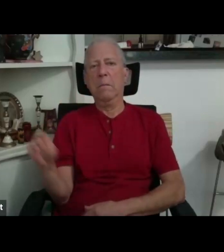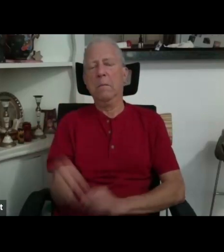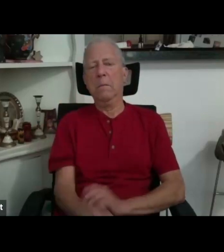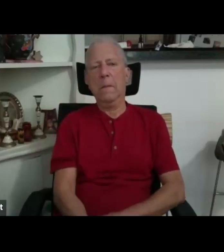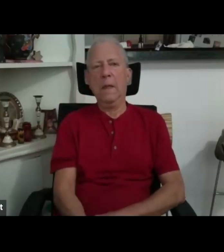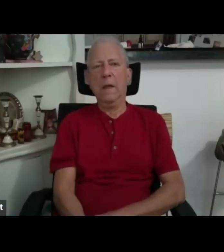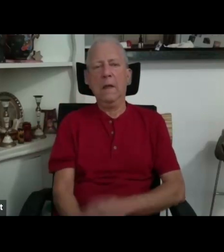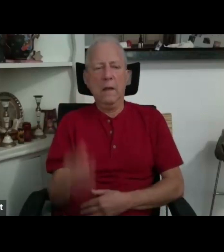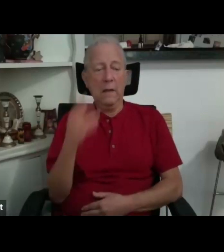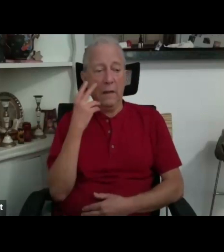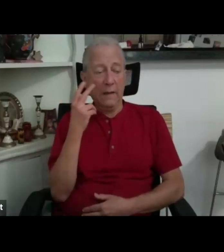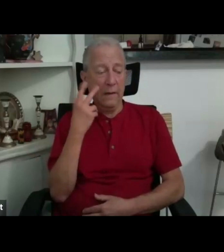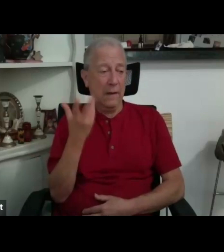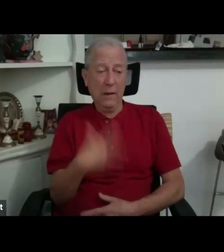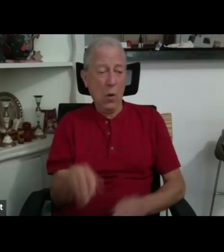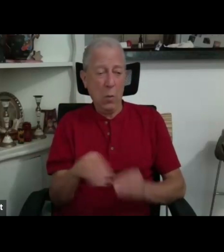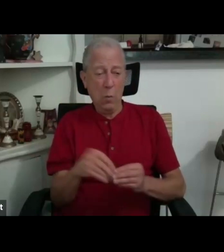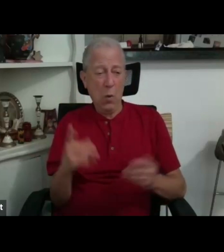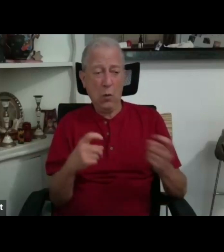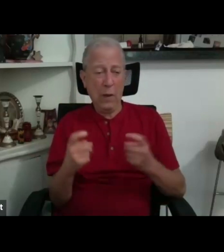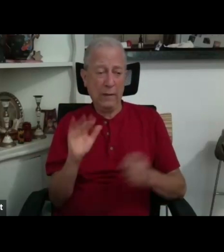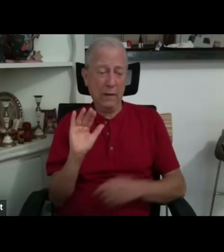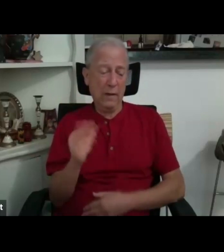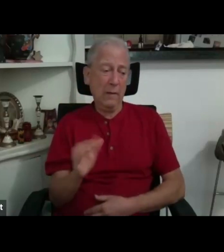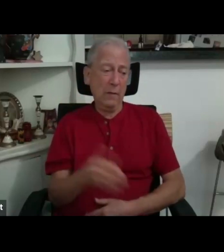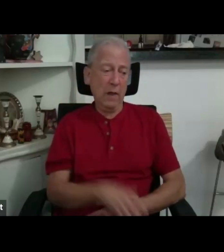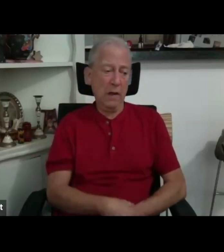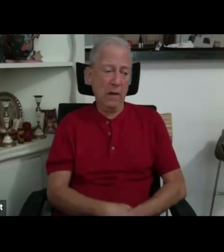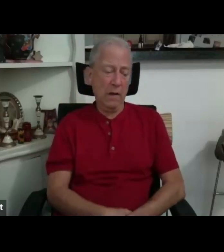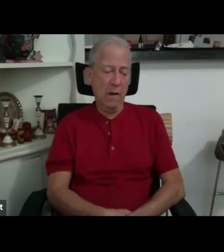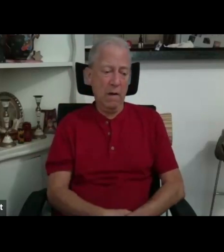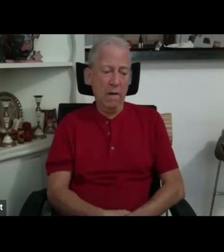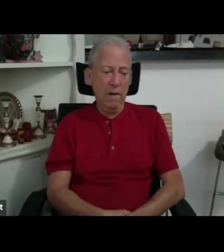let's see. No more questions, it seems like.